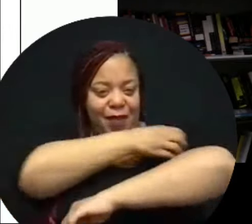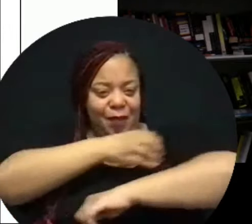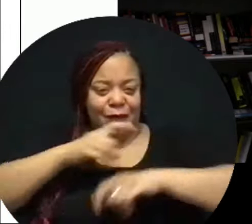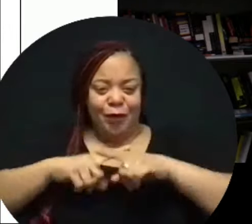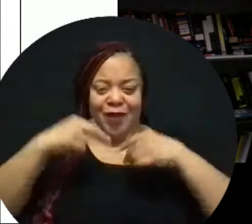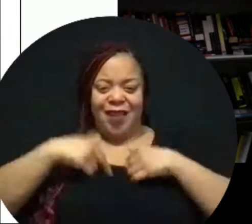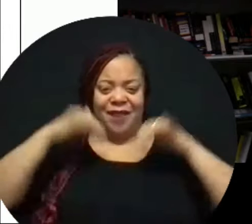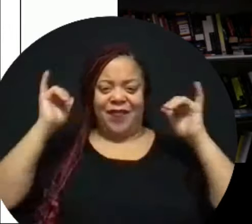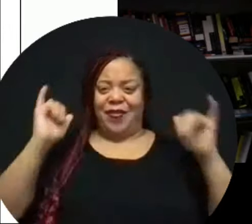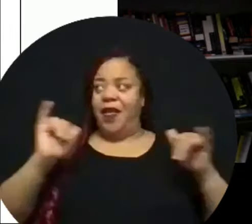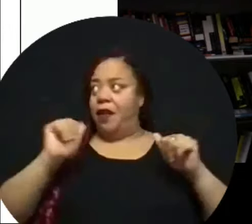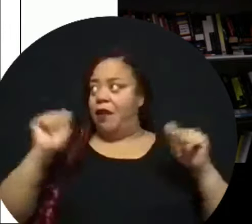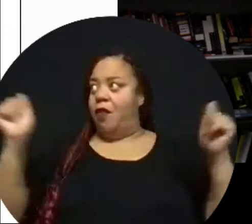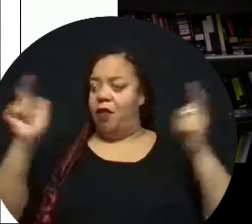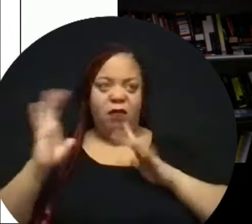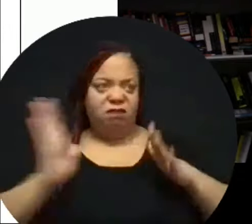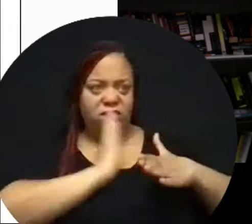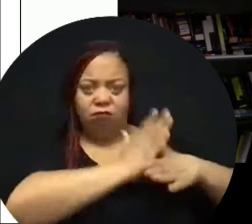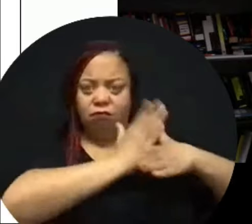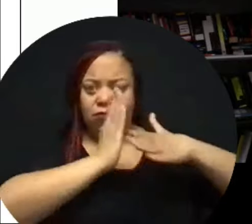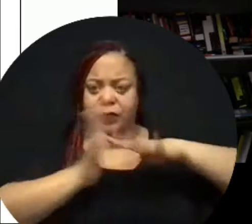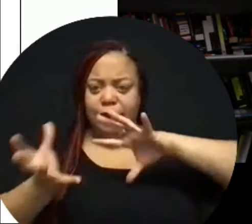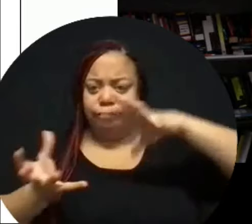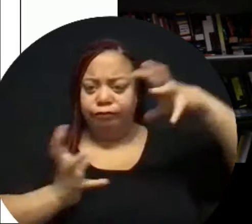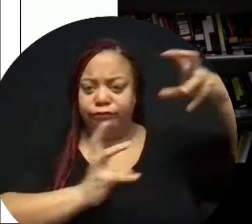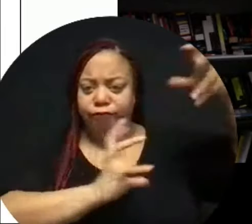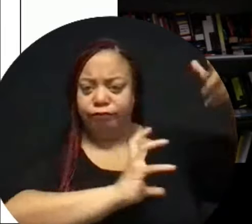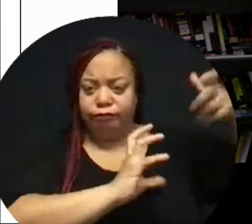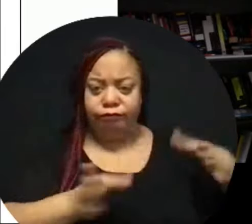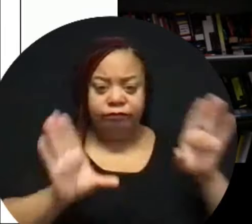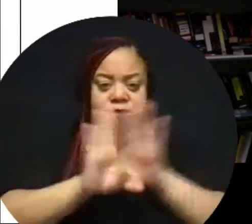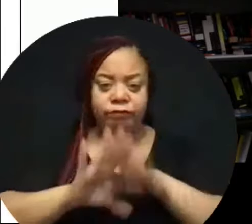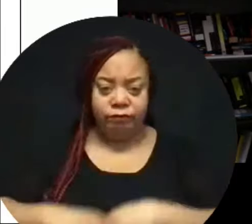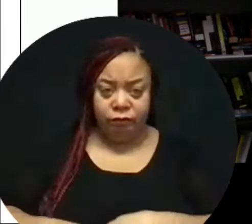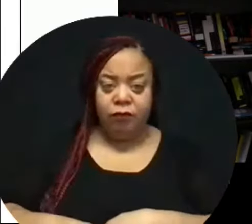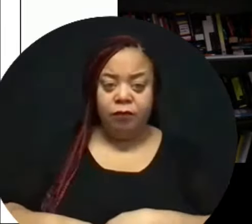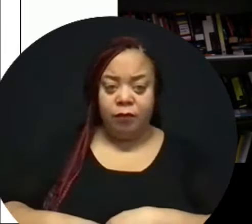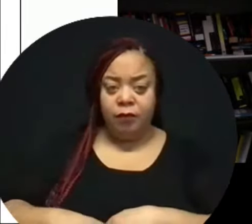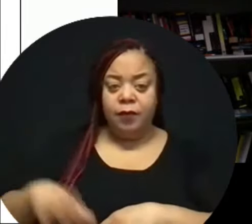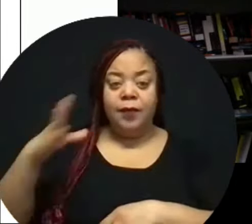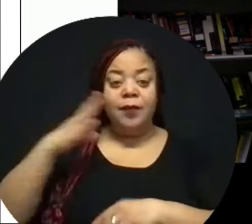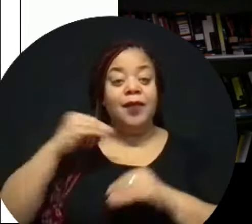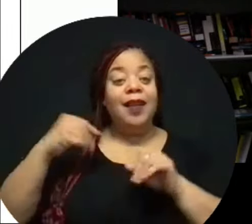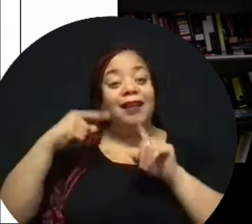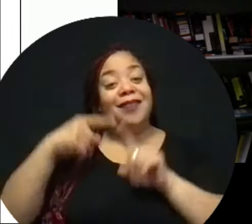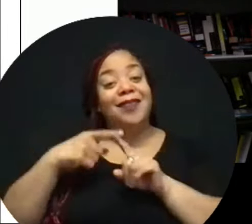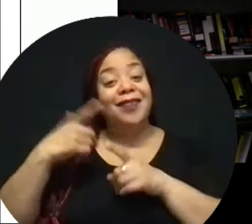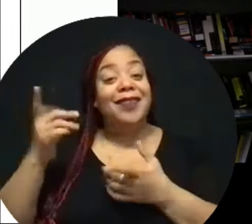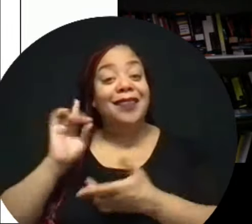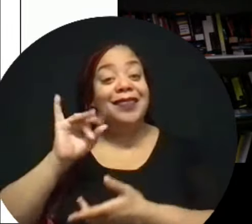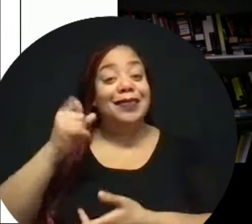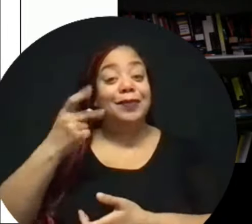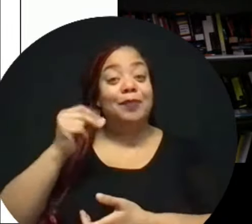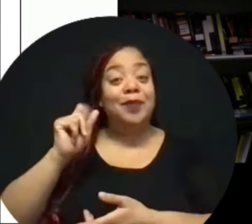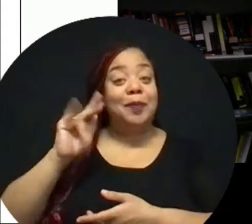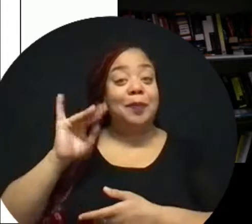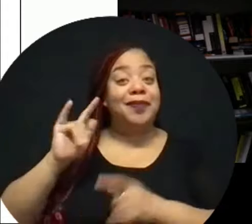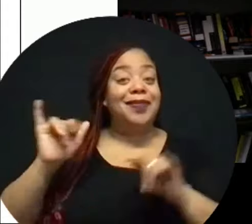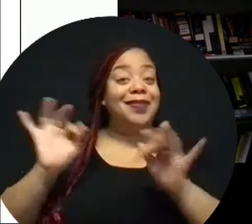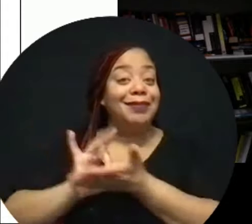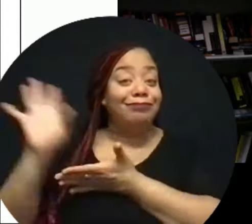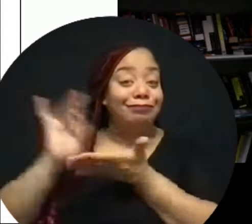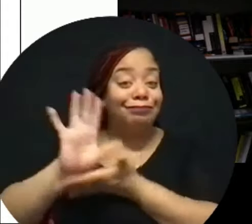right? And so I think for us, we're trying to build through